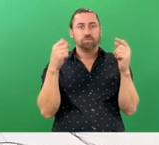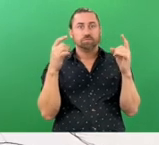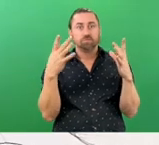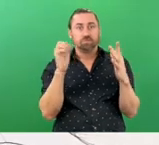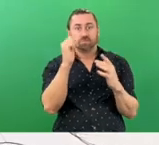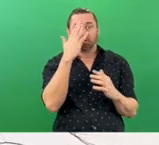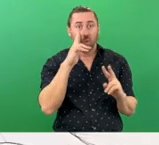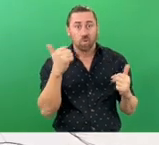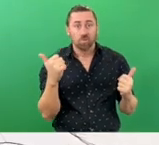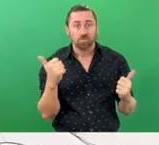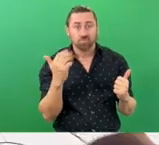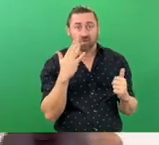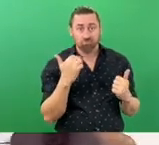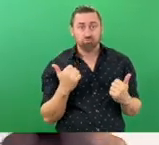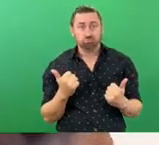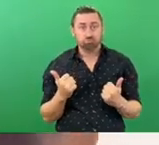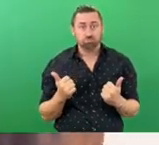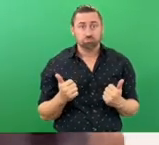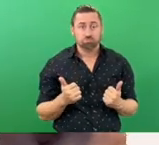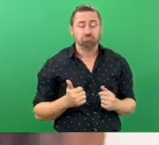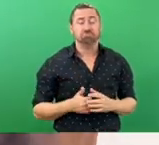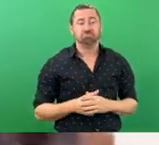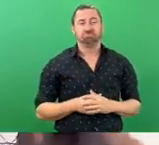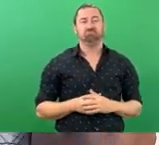how's everybody's honesty mirror going?